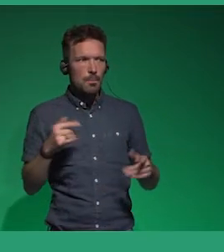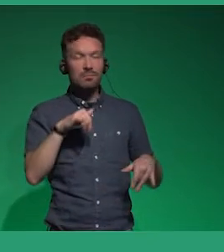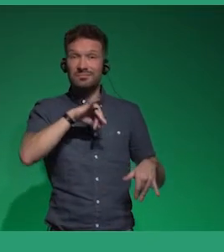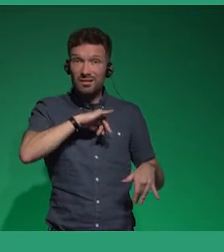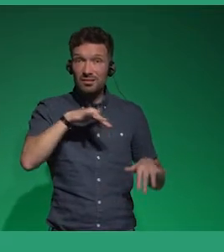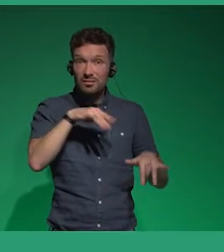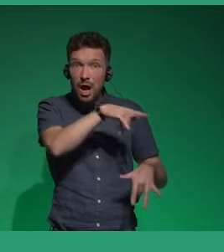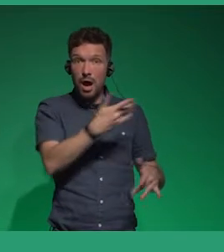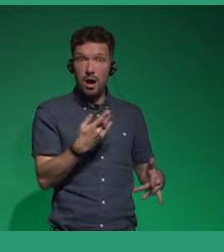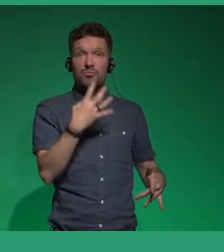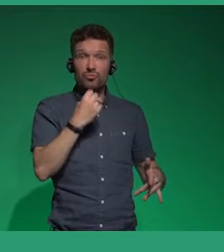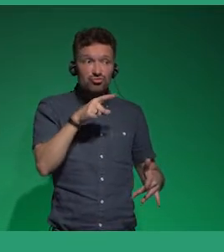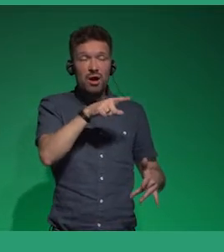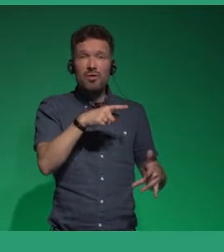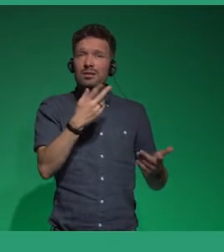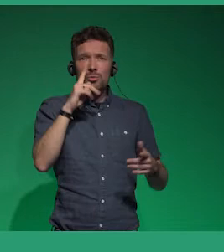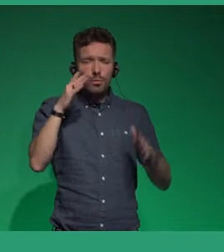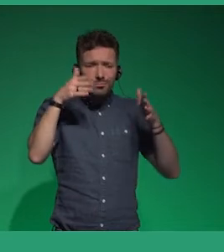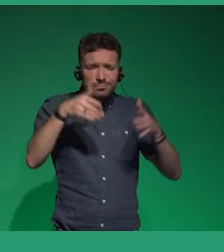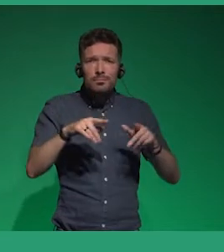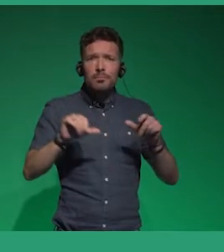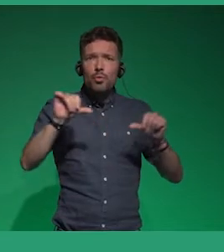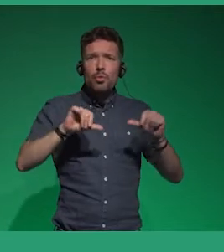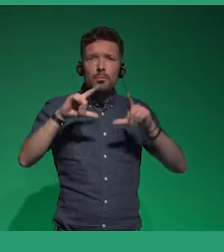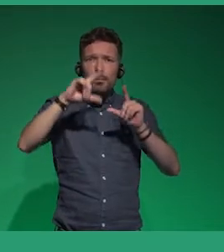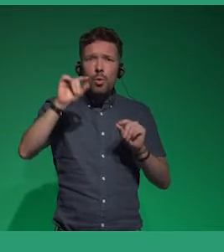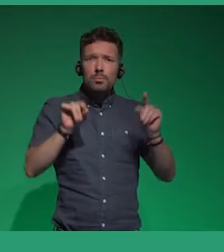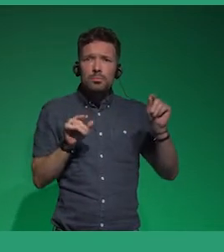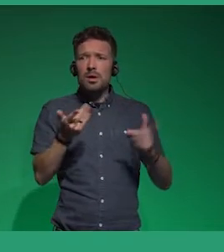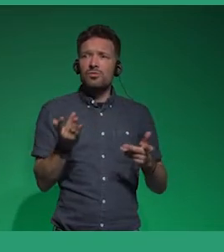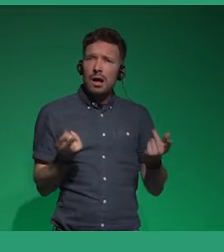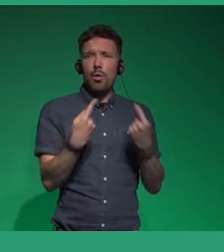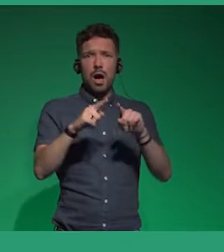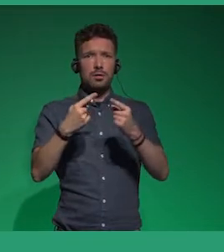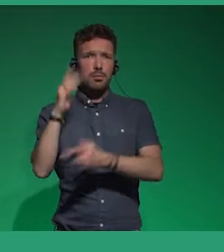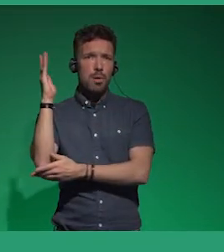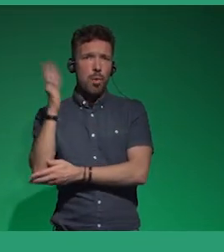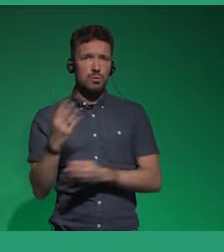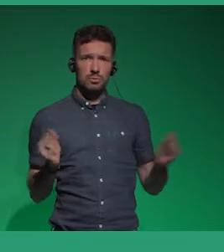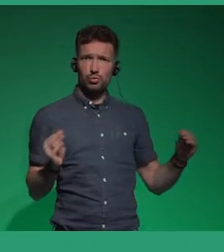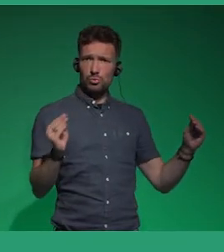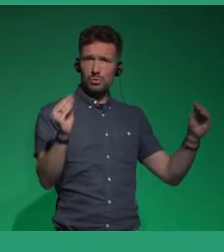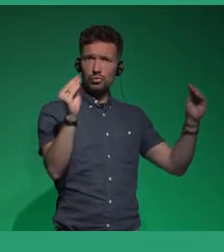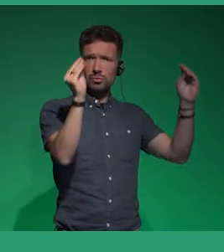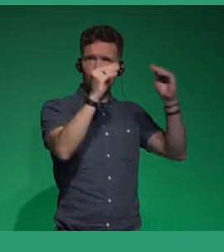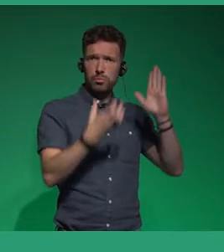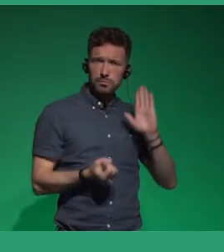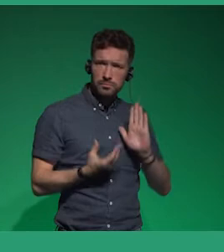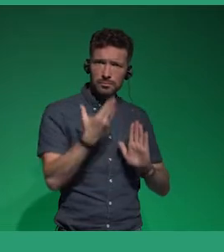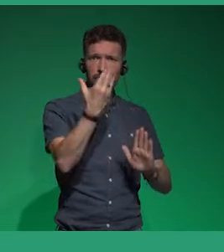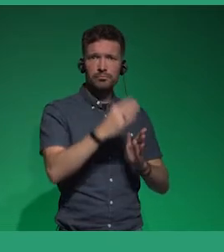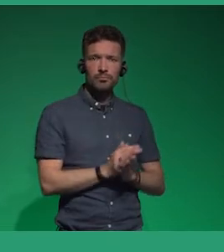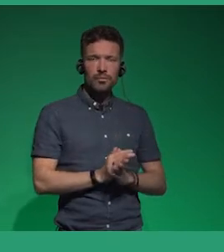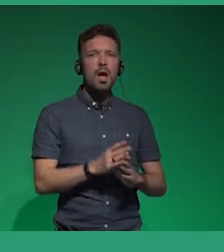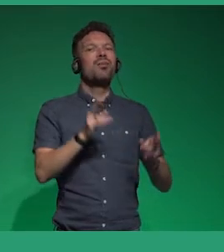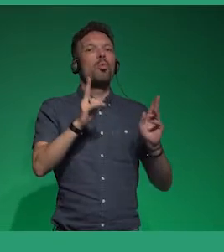an affordable cost. So oftentimes their willingness to pay was below the local market prices, which were very high due to